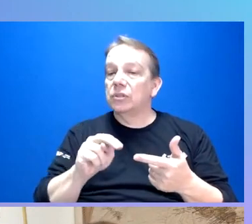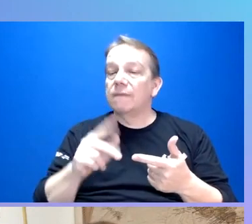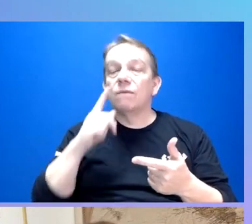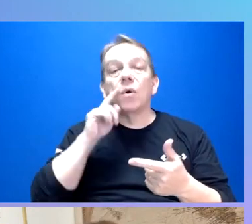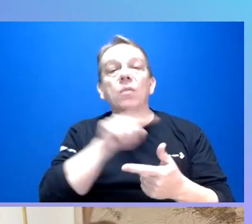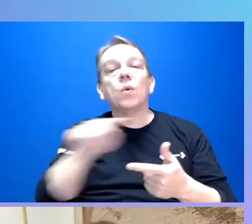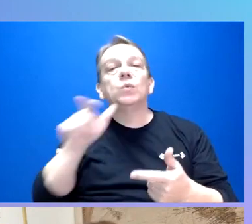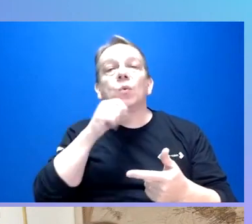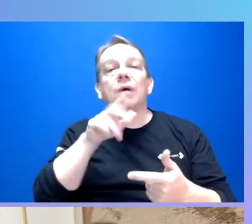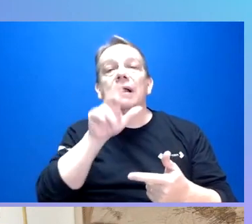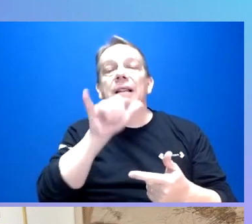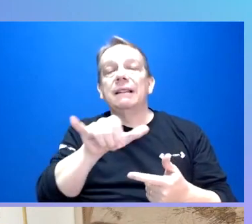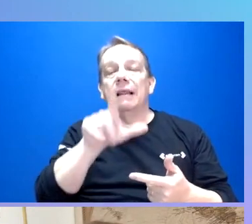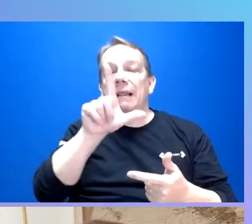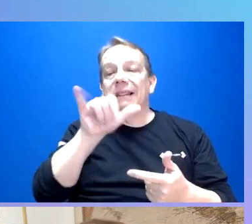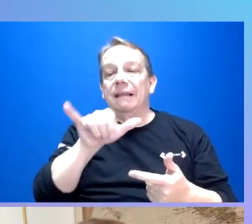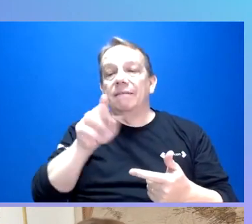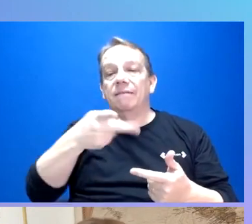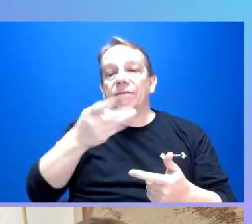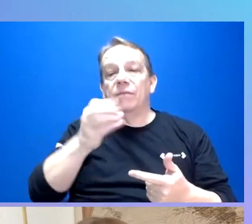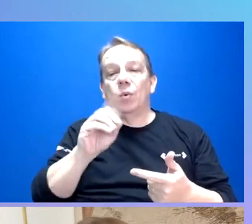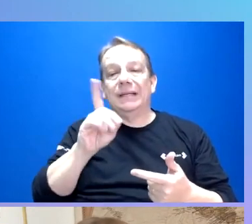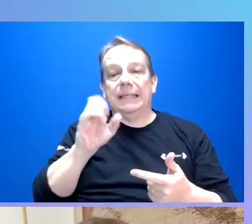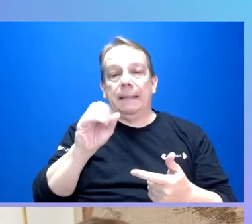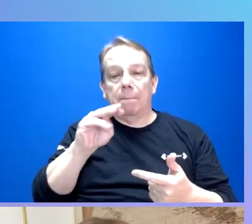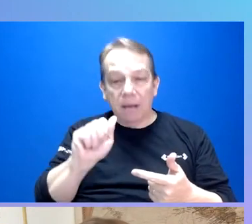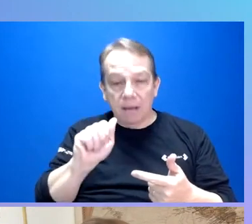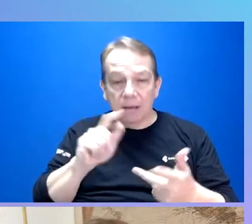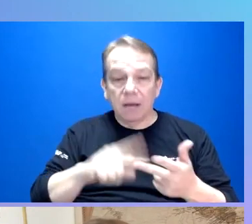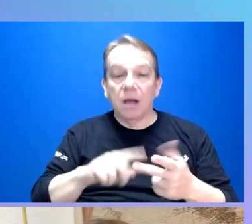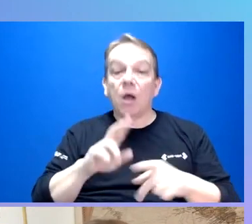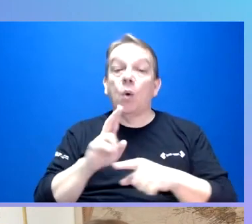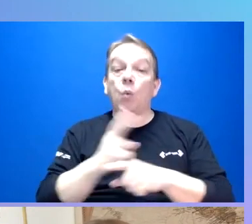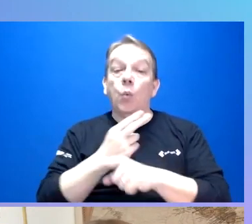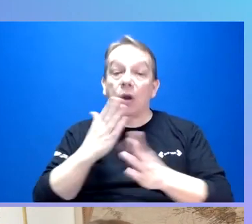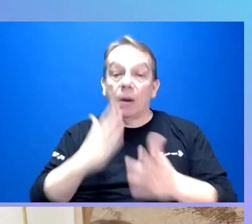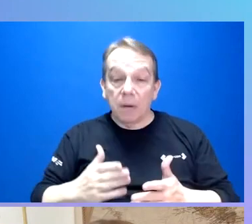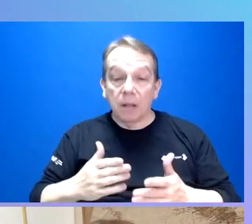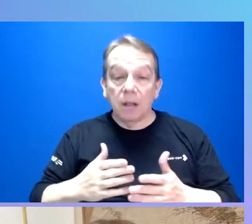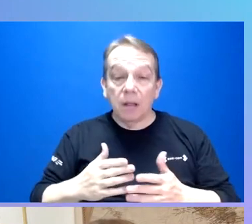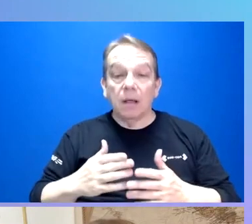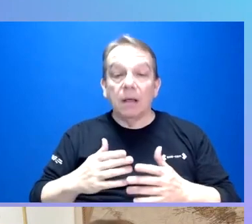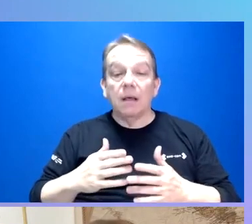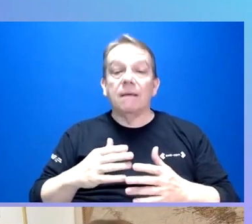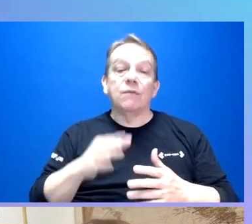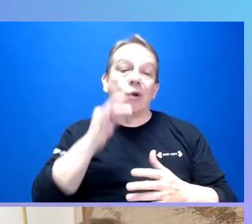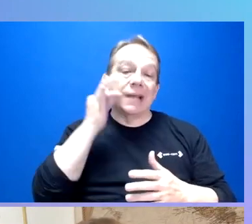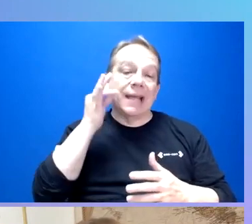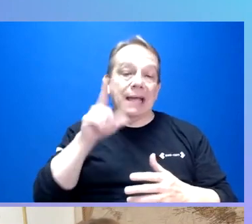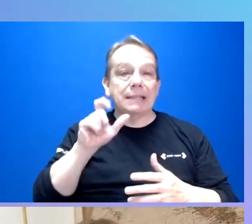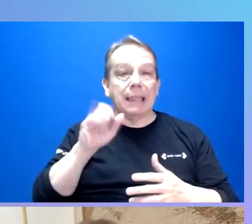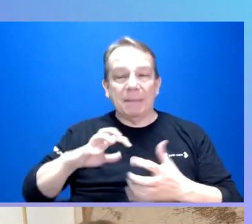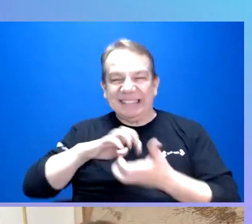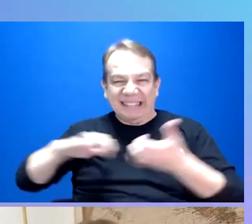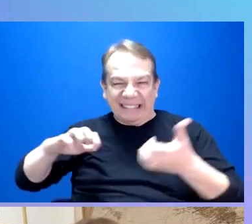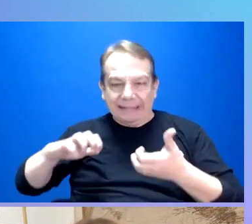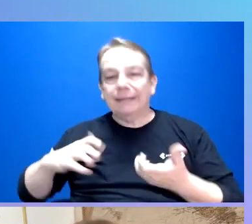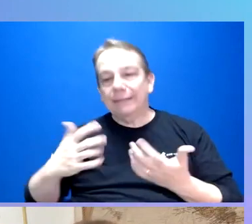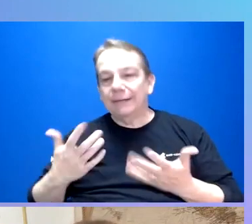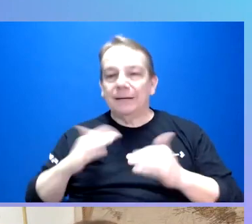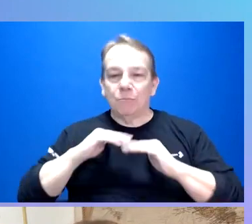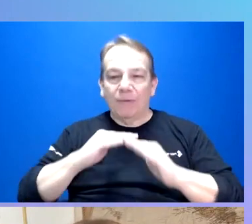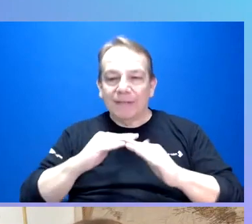lymphedema. We had a wearable to protect a partner from her cat's sharp claws on her lap. We had